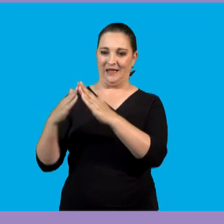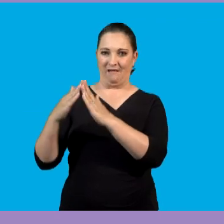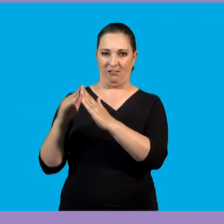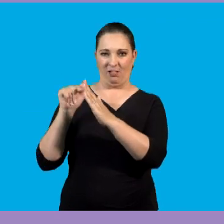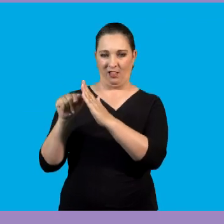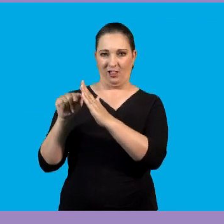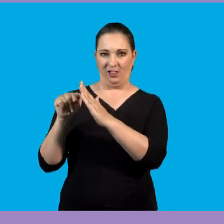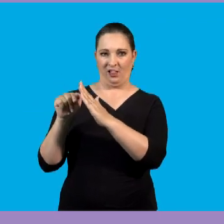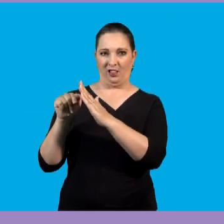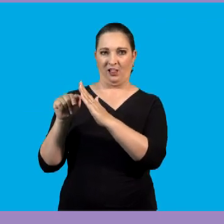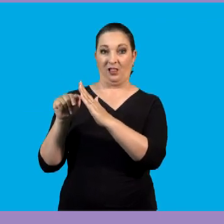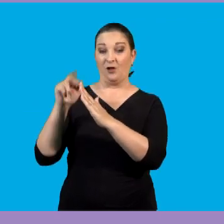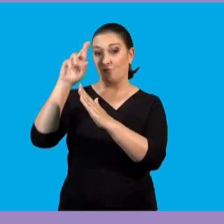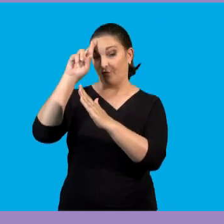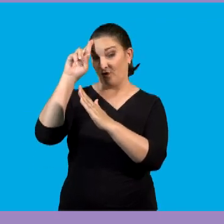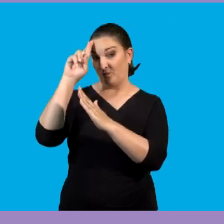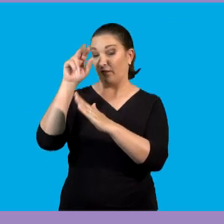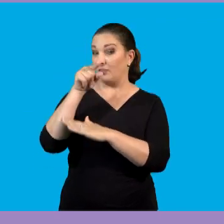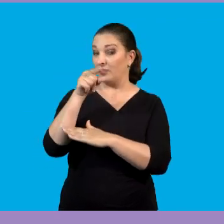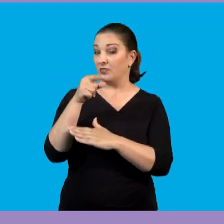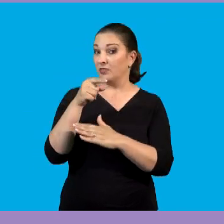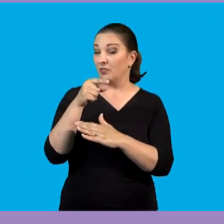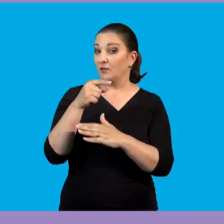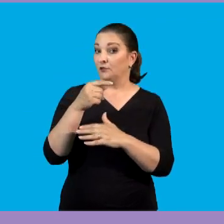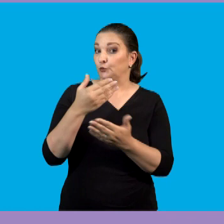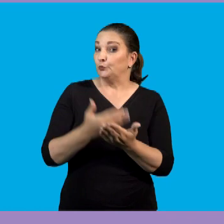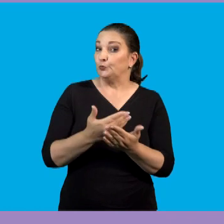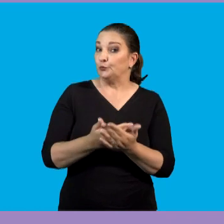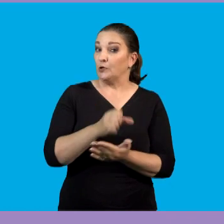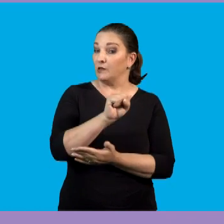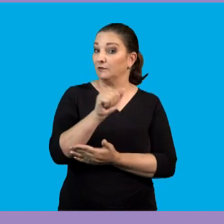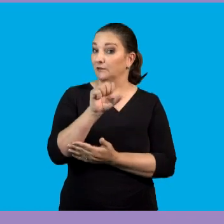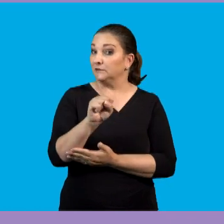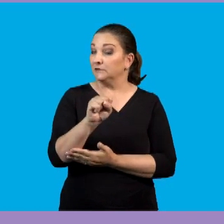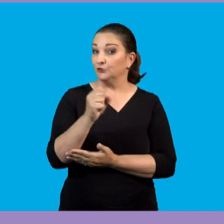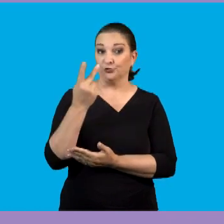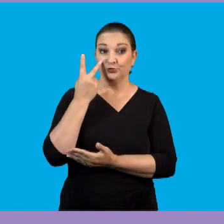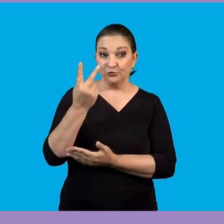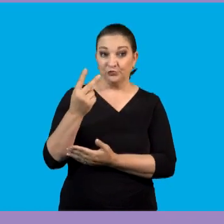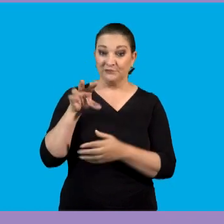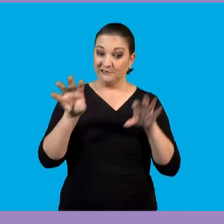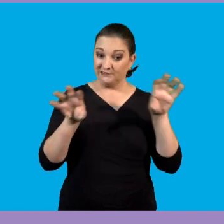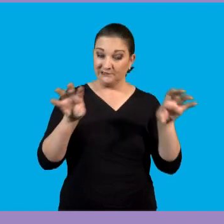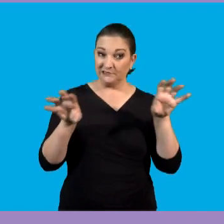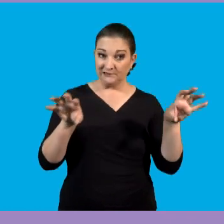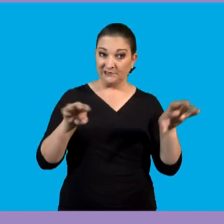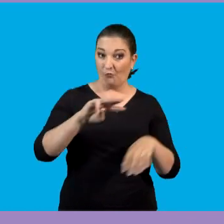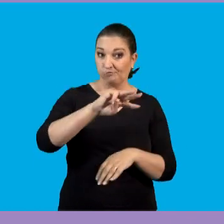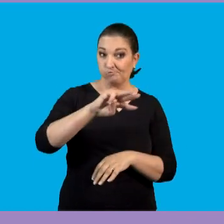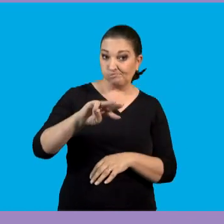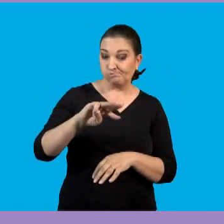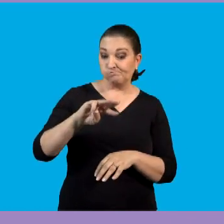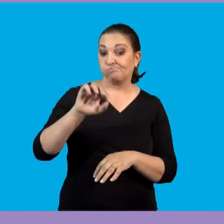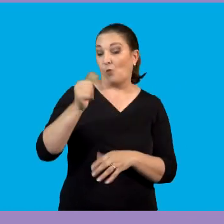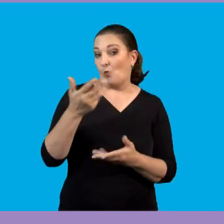angle. And remember, that is a condition to prove congruency. And we are trying to determine whether these two triangles are